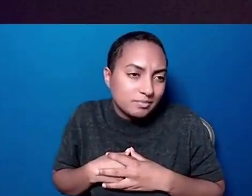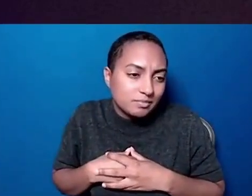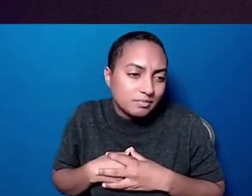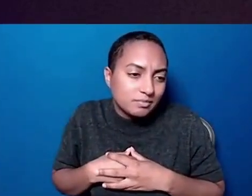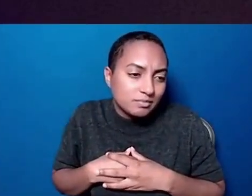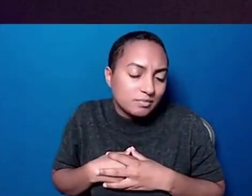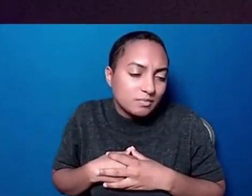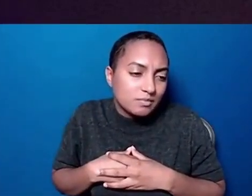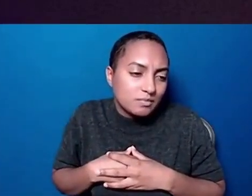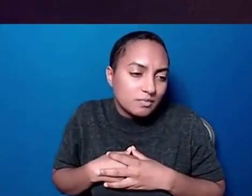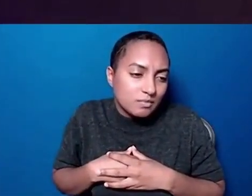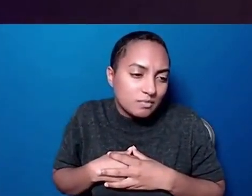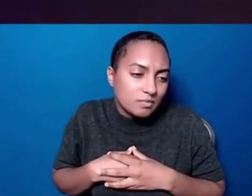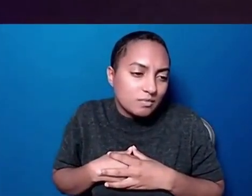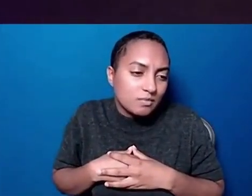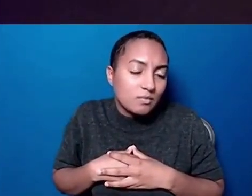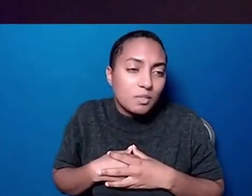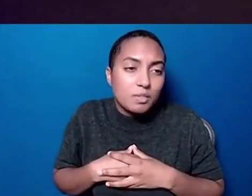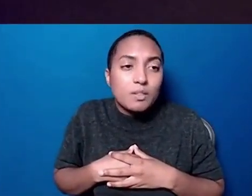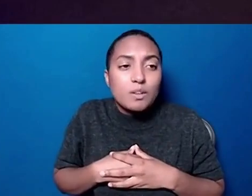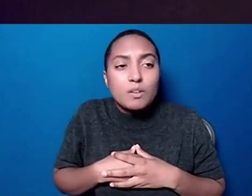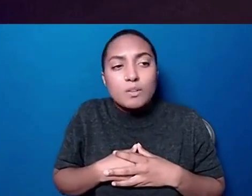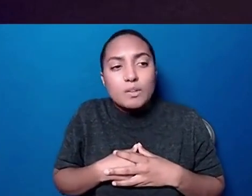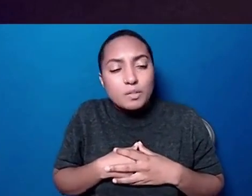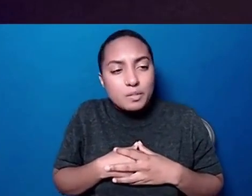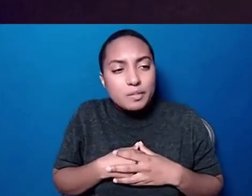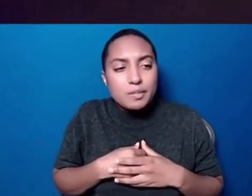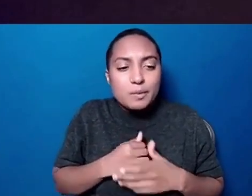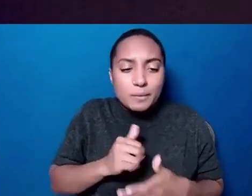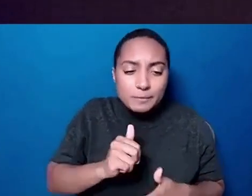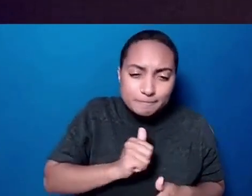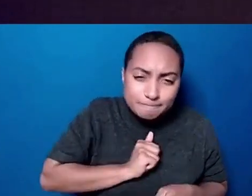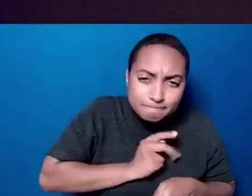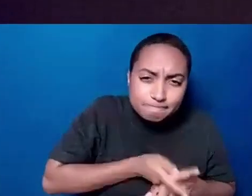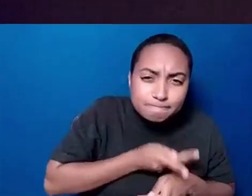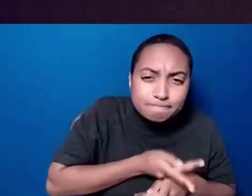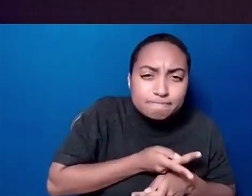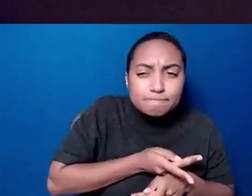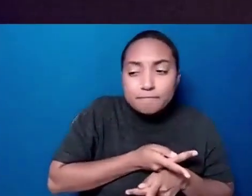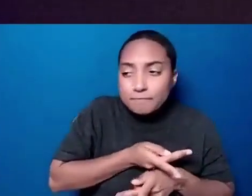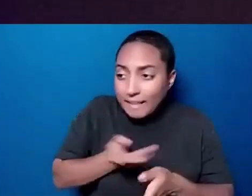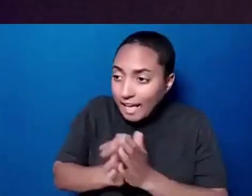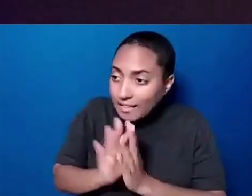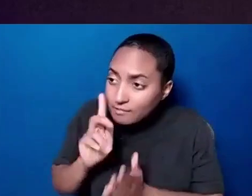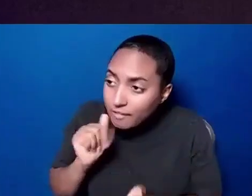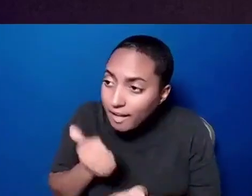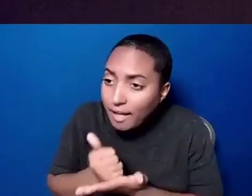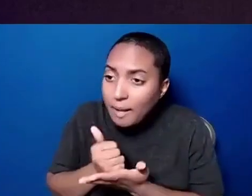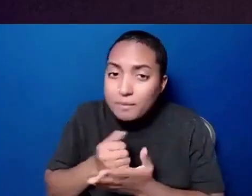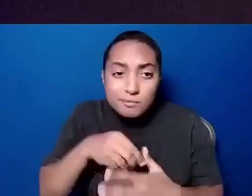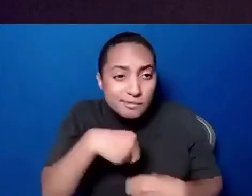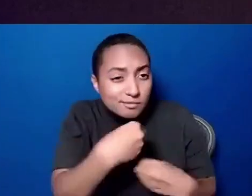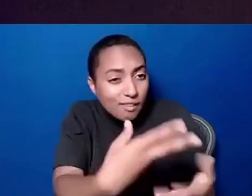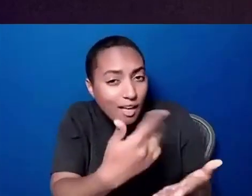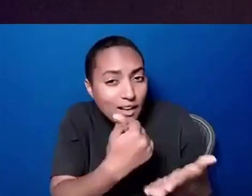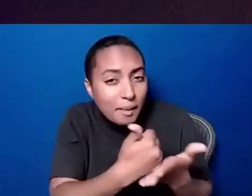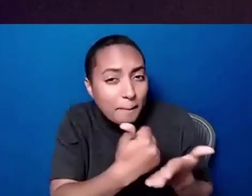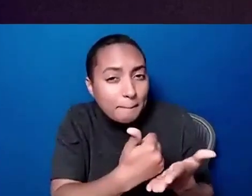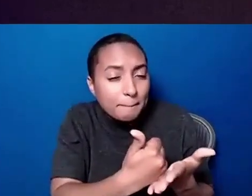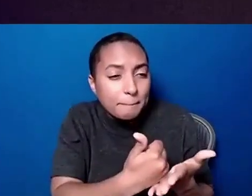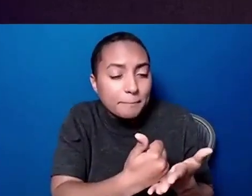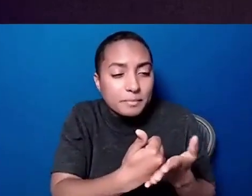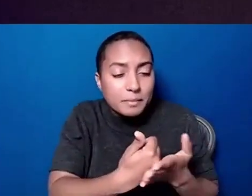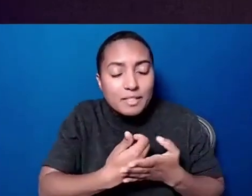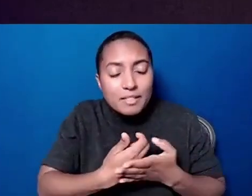through nourishing, through asking for help, through giving help, through laying in bed or